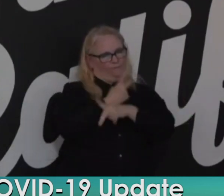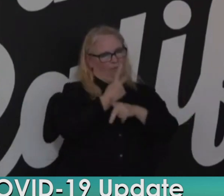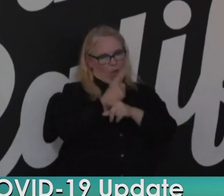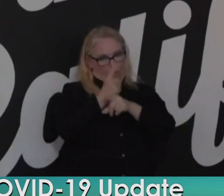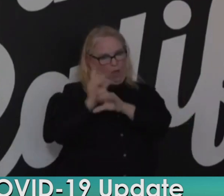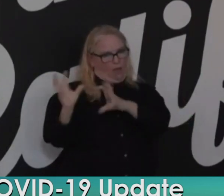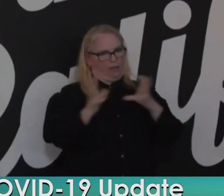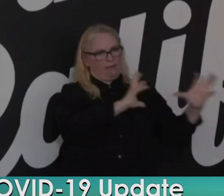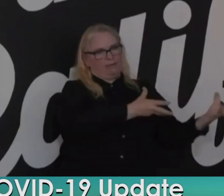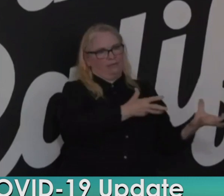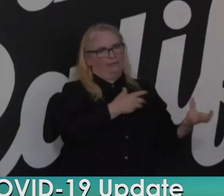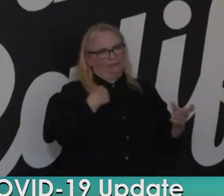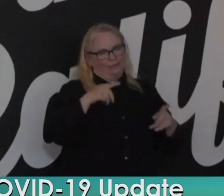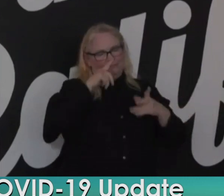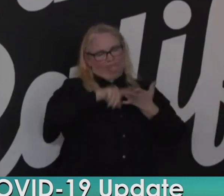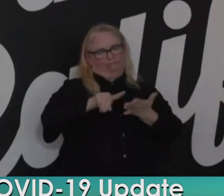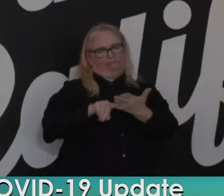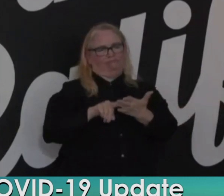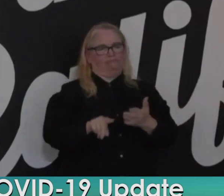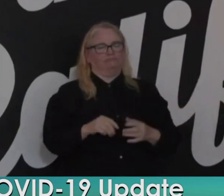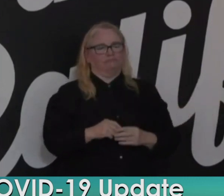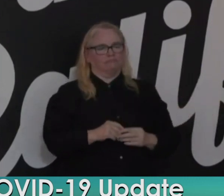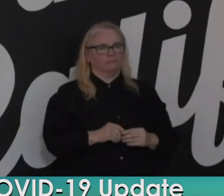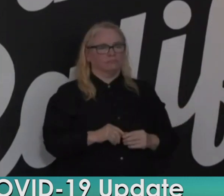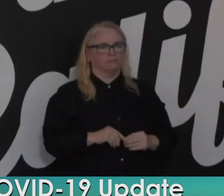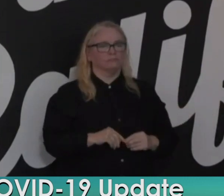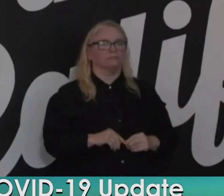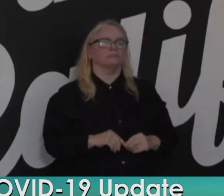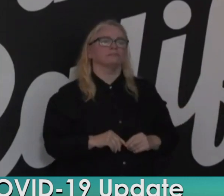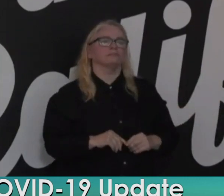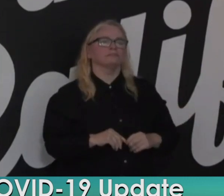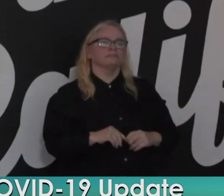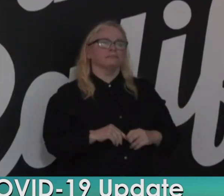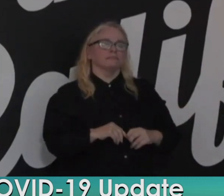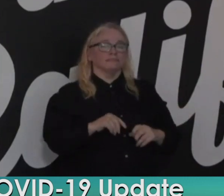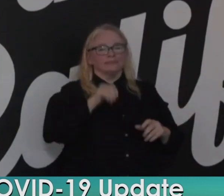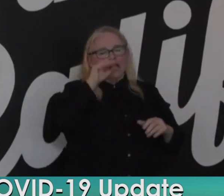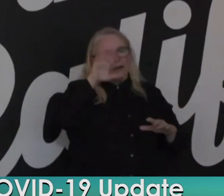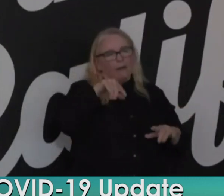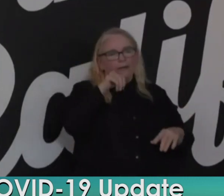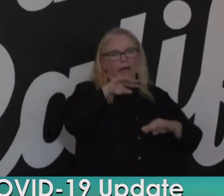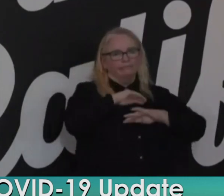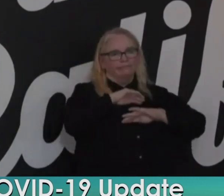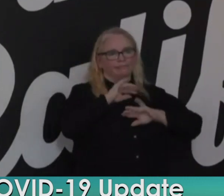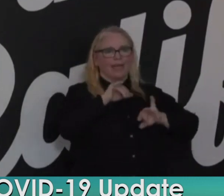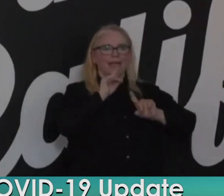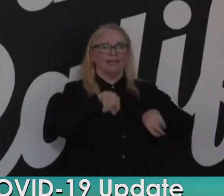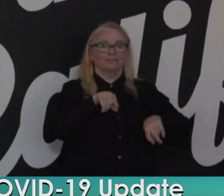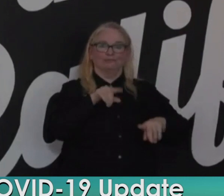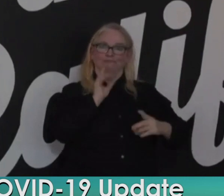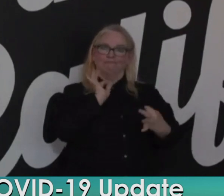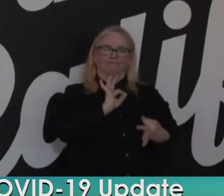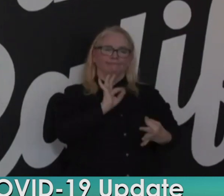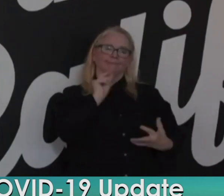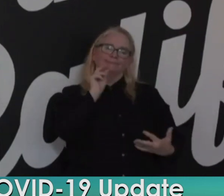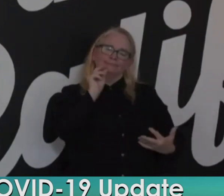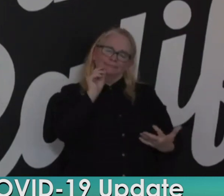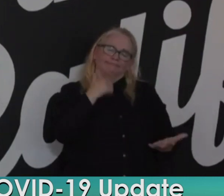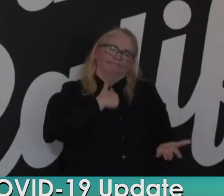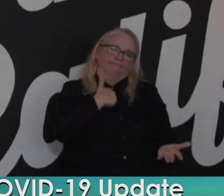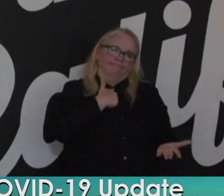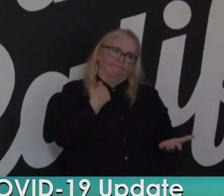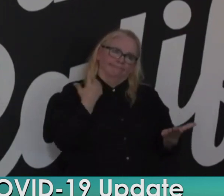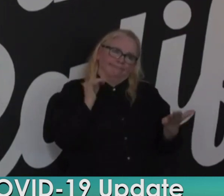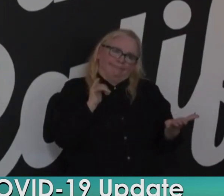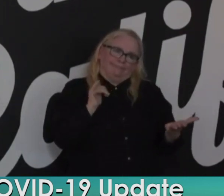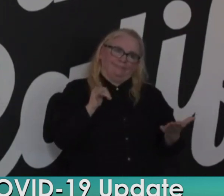is hardly a satisfactory answer to those that want their check and want it now, but I will just say this. I'm very proud